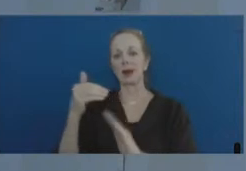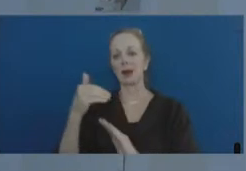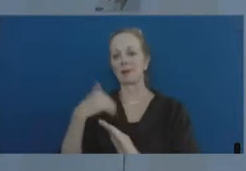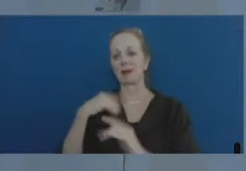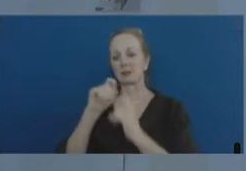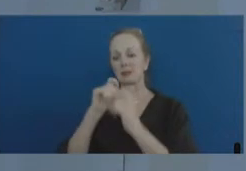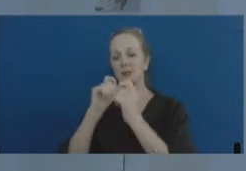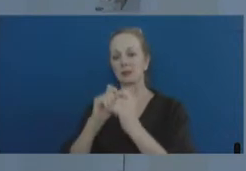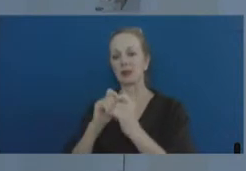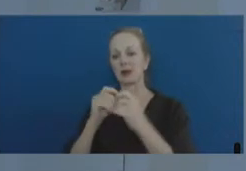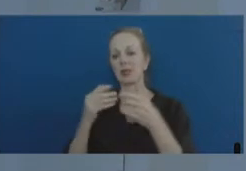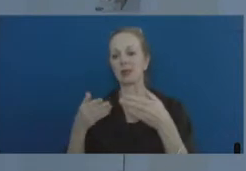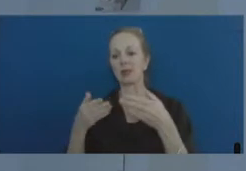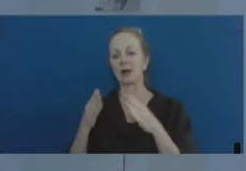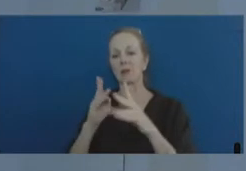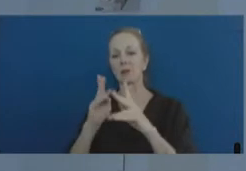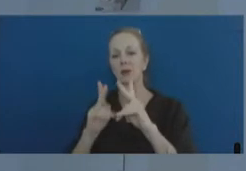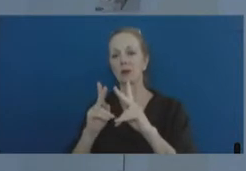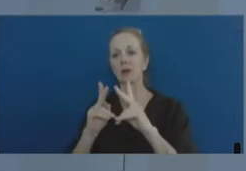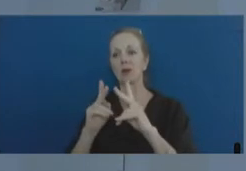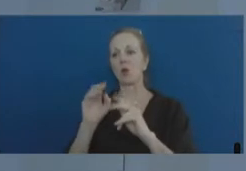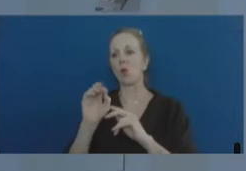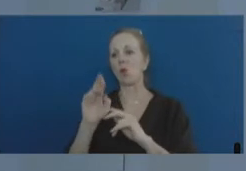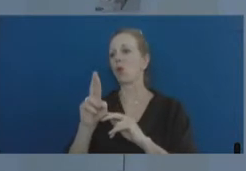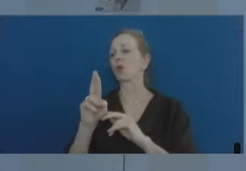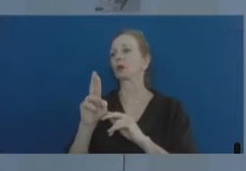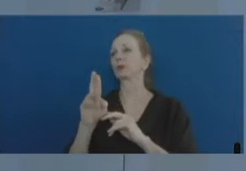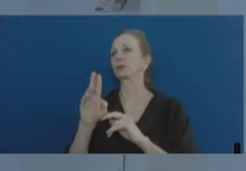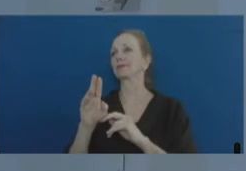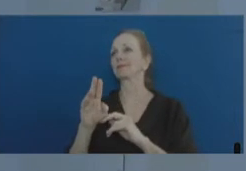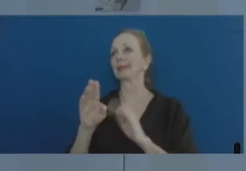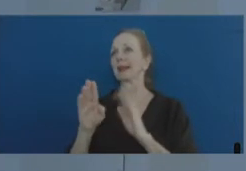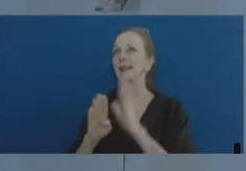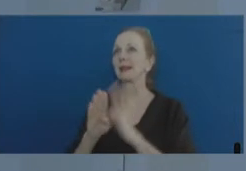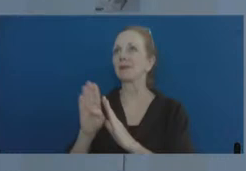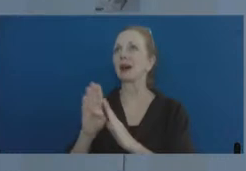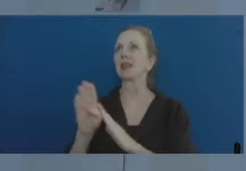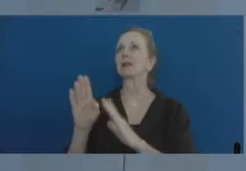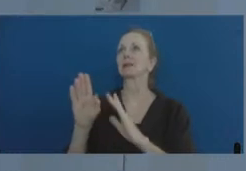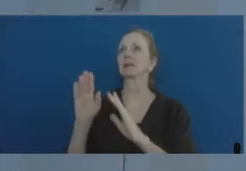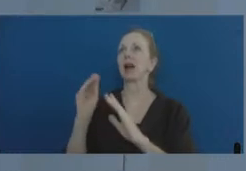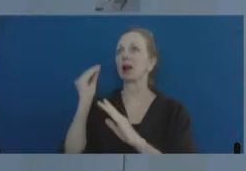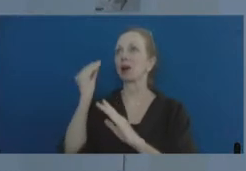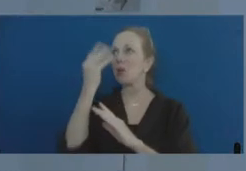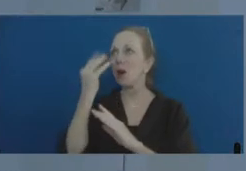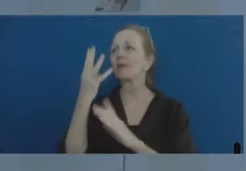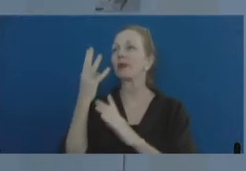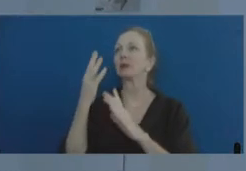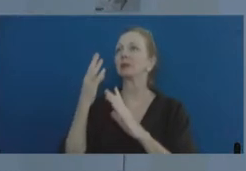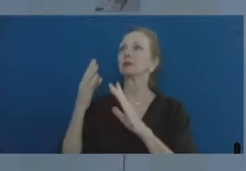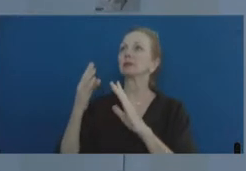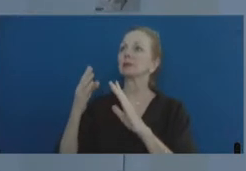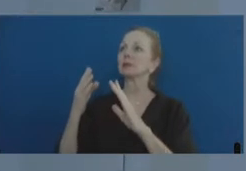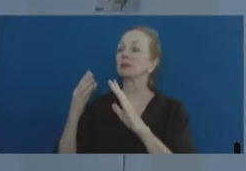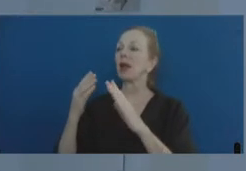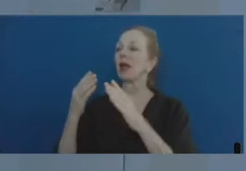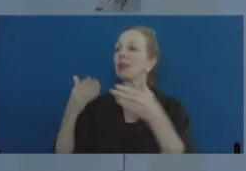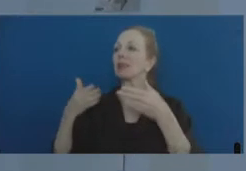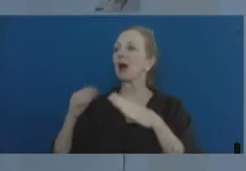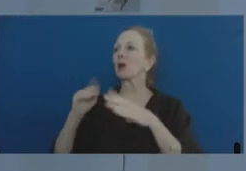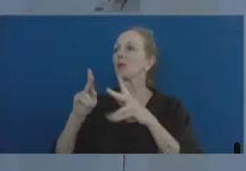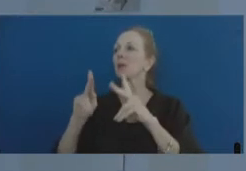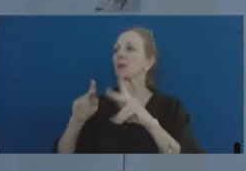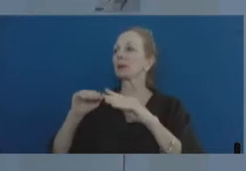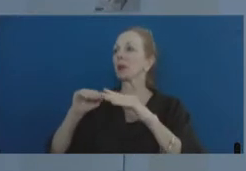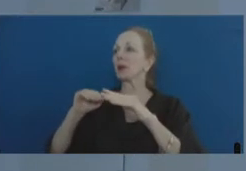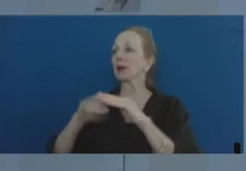to letting people or creating attractiveness of allowing yeah. folks into these vacant